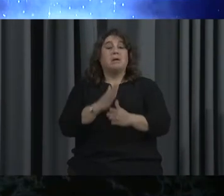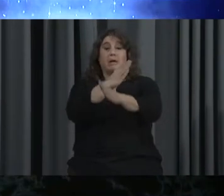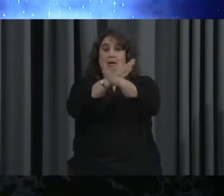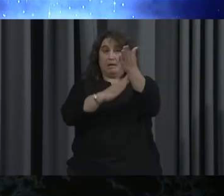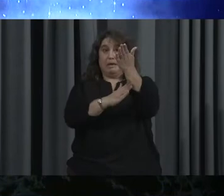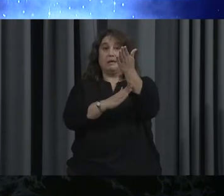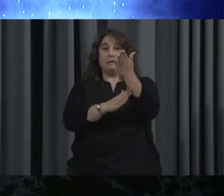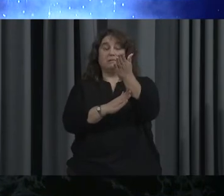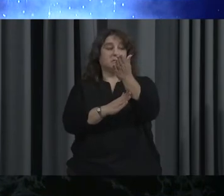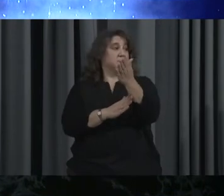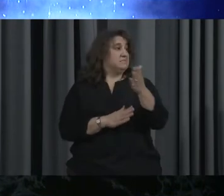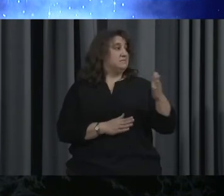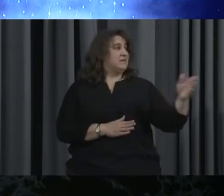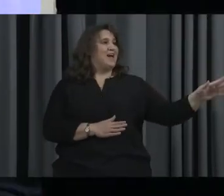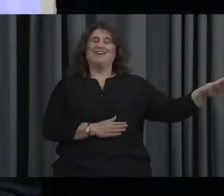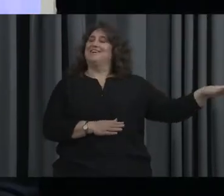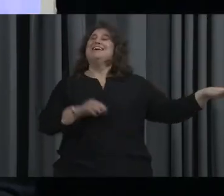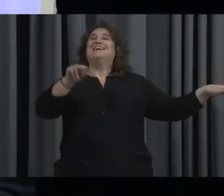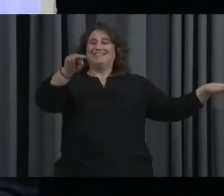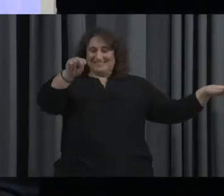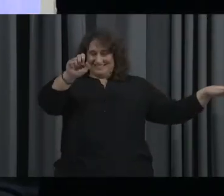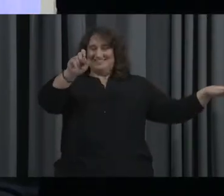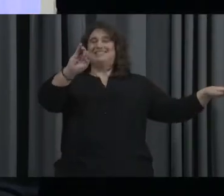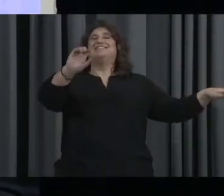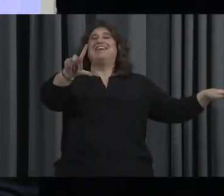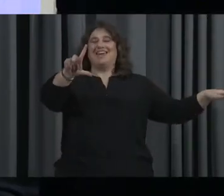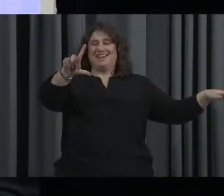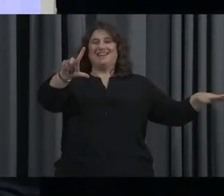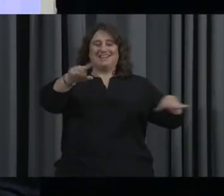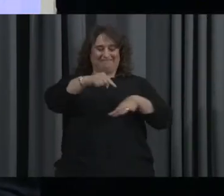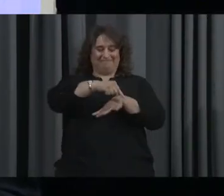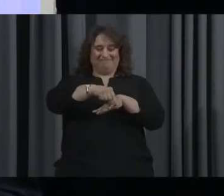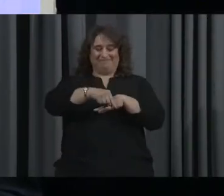What you got in there? It's actually the nails. Look like you both got it. All right. Okay. Mm-hmm.